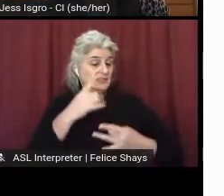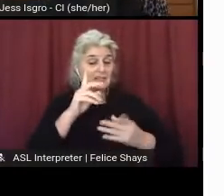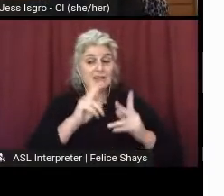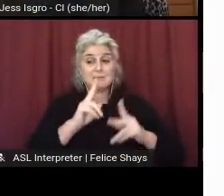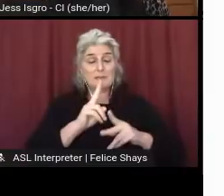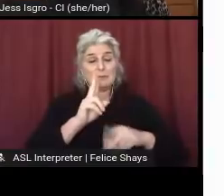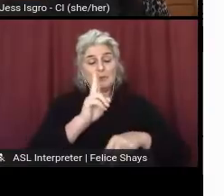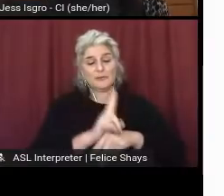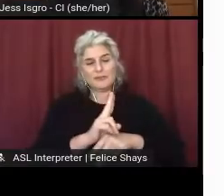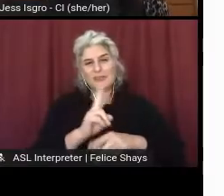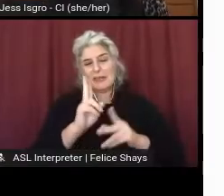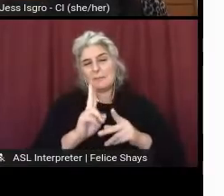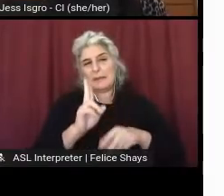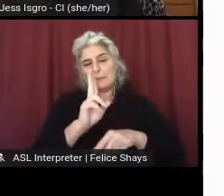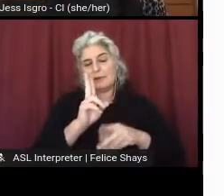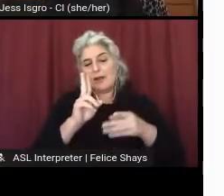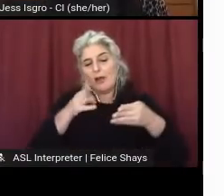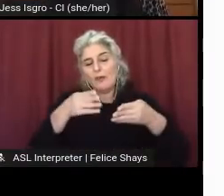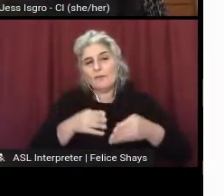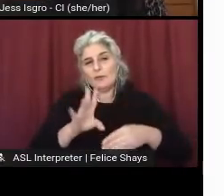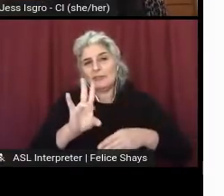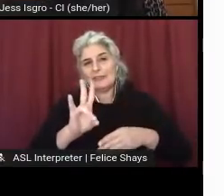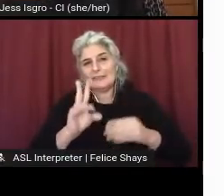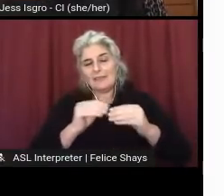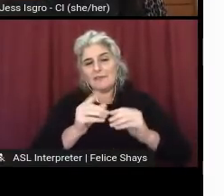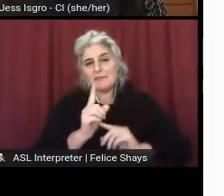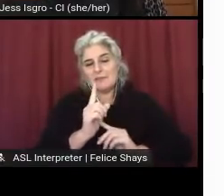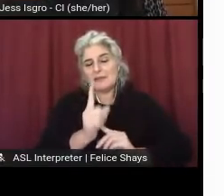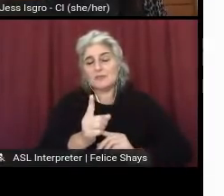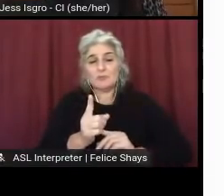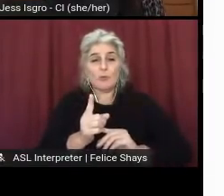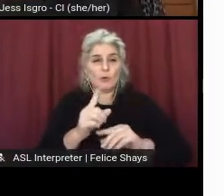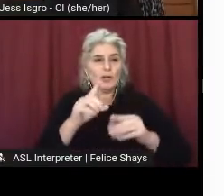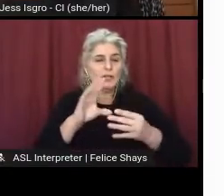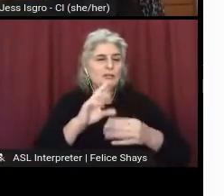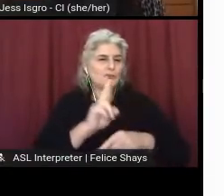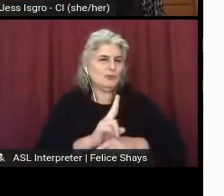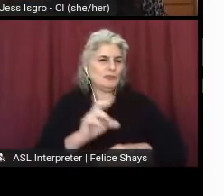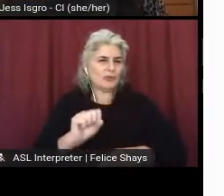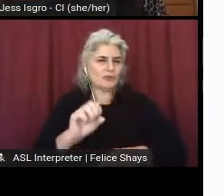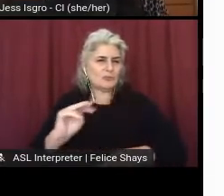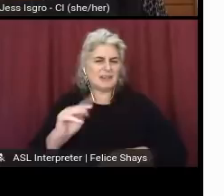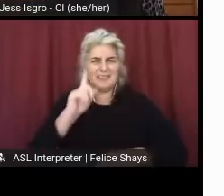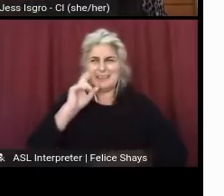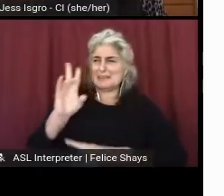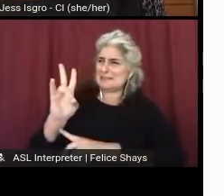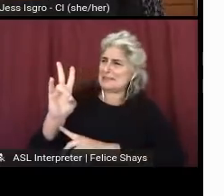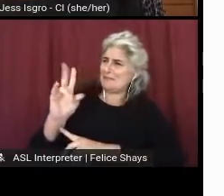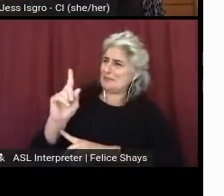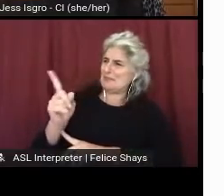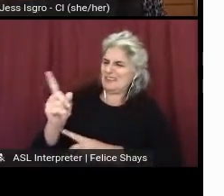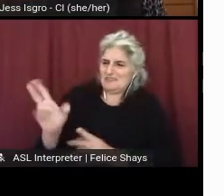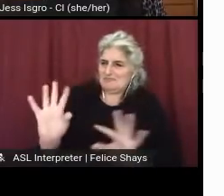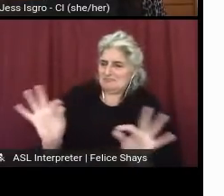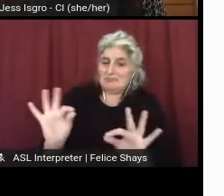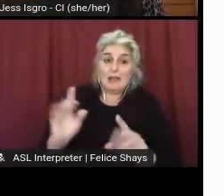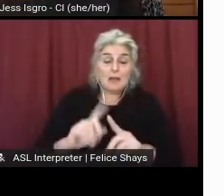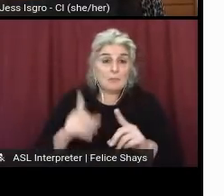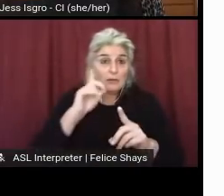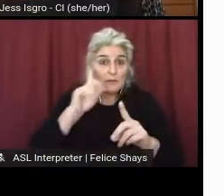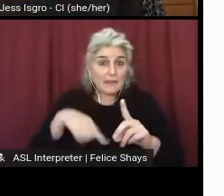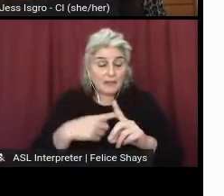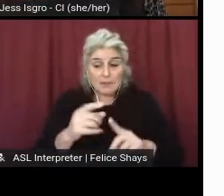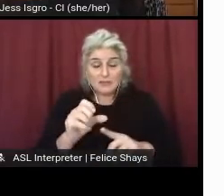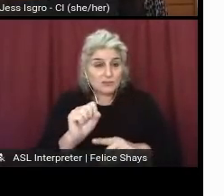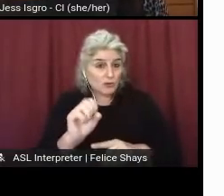are spending 7 more minutes on social media. And at first glance, 7 minutes may not seem huge, but when you think about how brief an interaction can